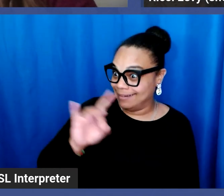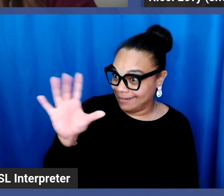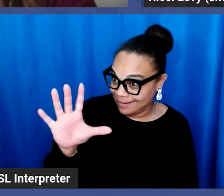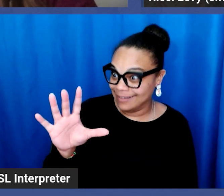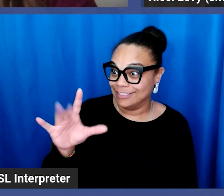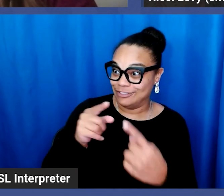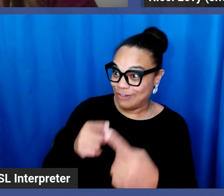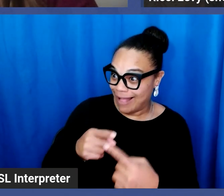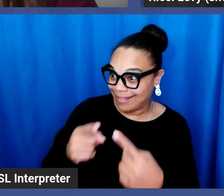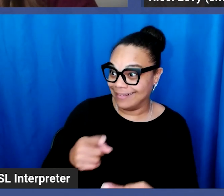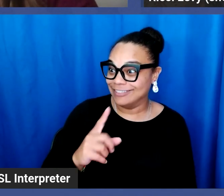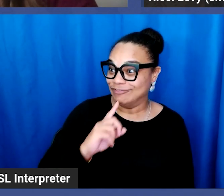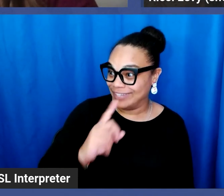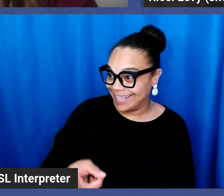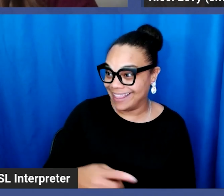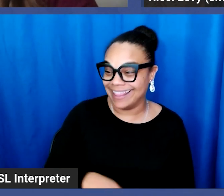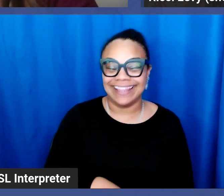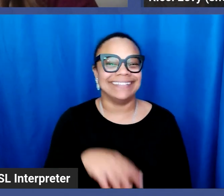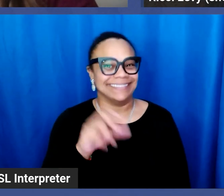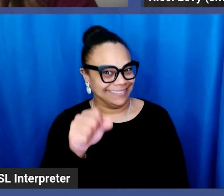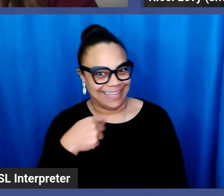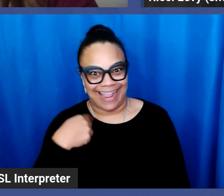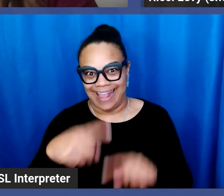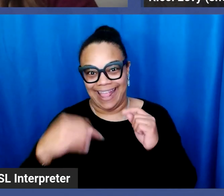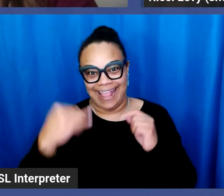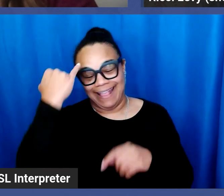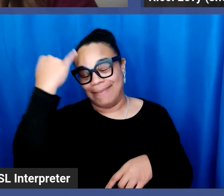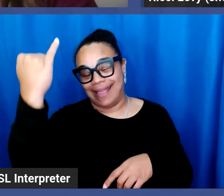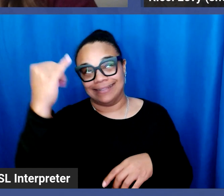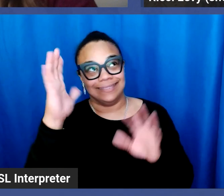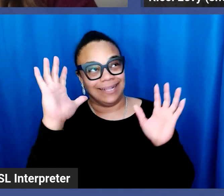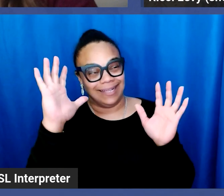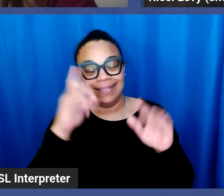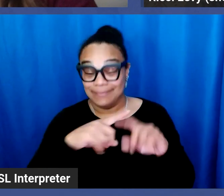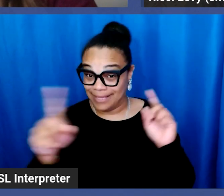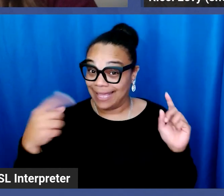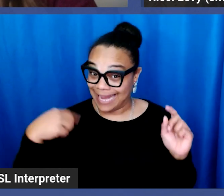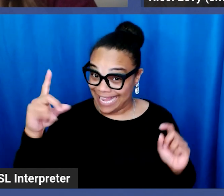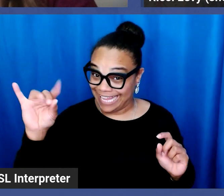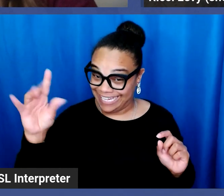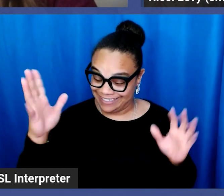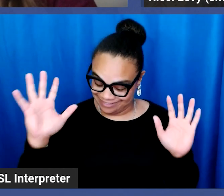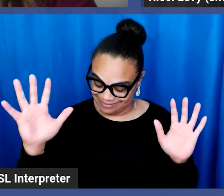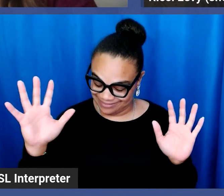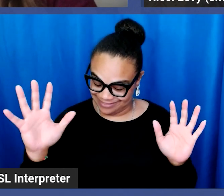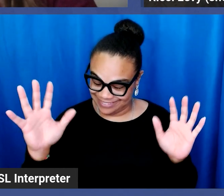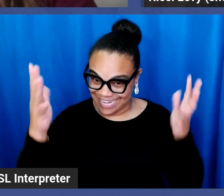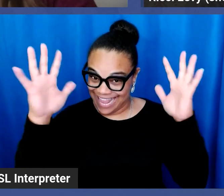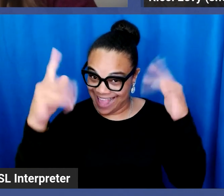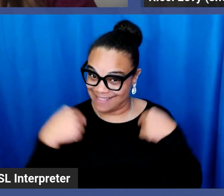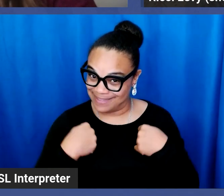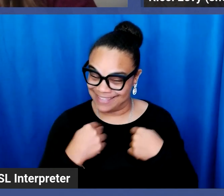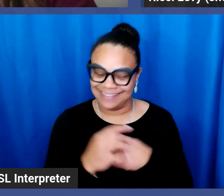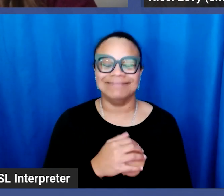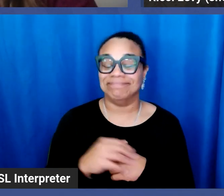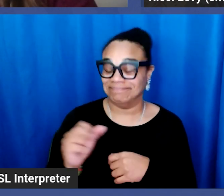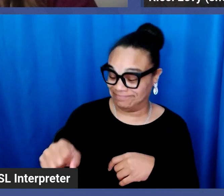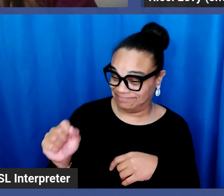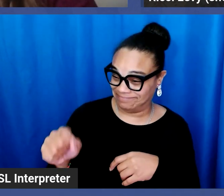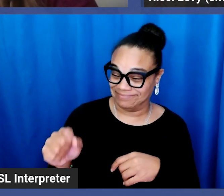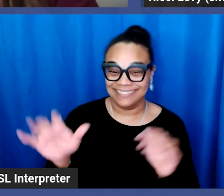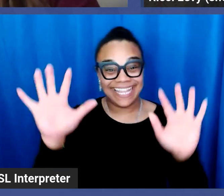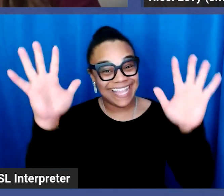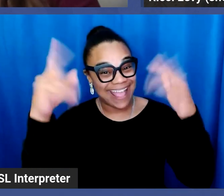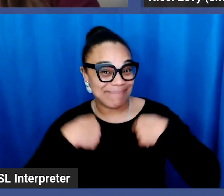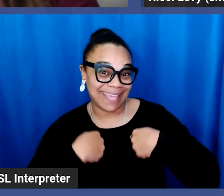know I can't imagine, but I've done it. So yay me. Yeah, yeah. Yay